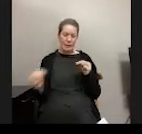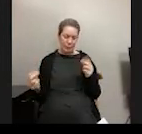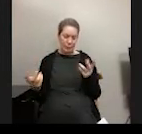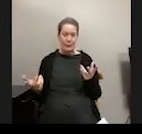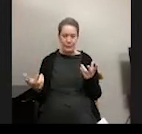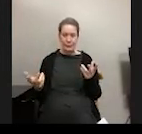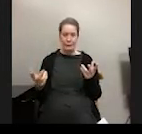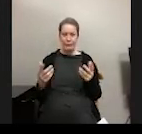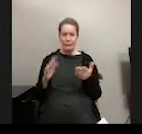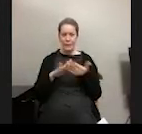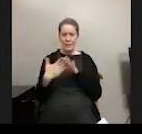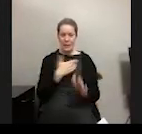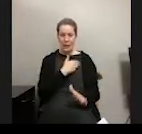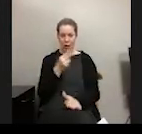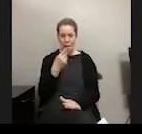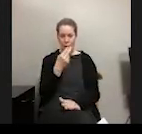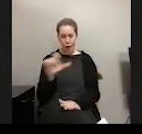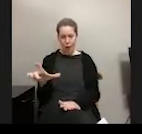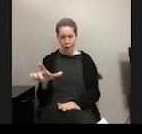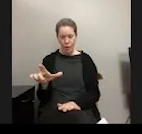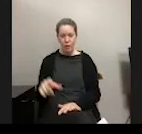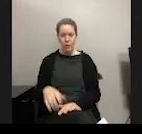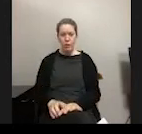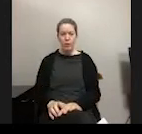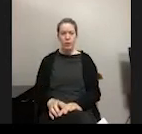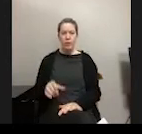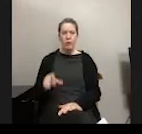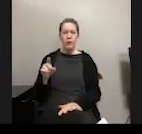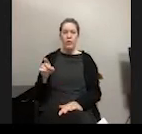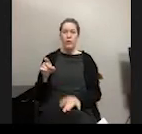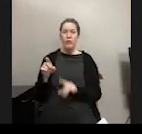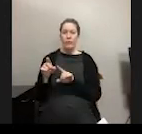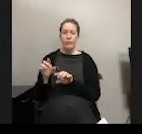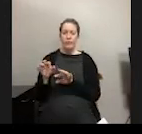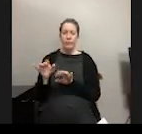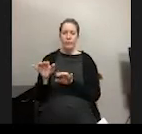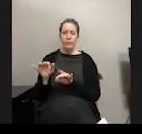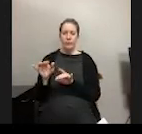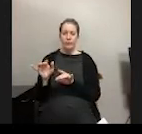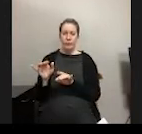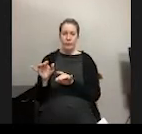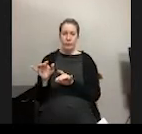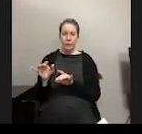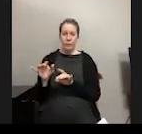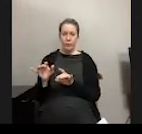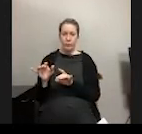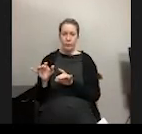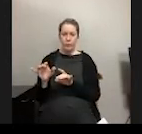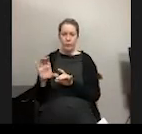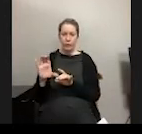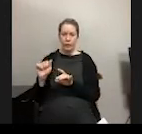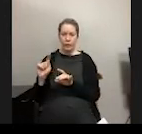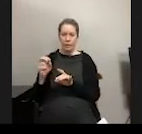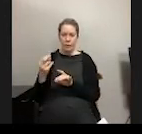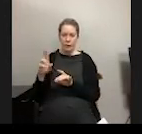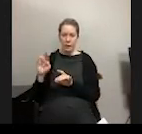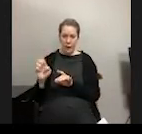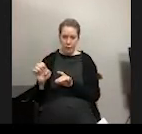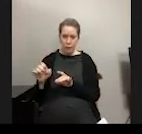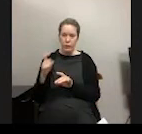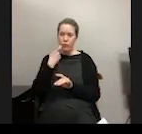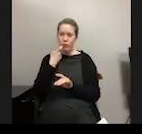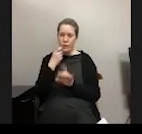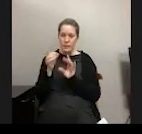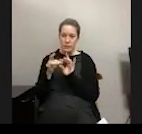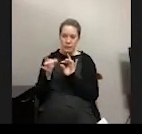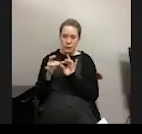team really helps you to connect with, whether it's a Parks and Rec rep or, transportation, if you need a street